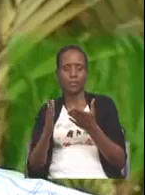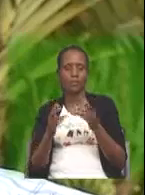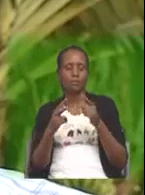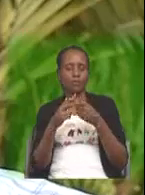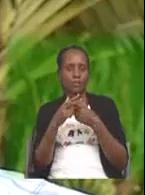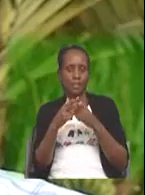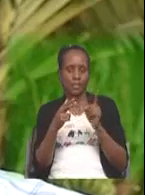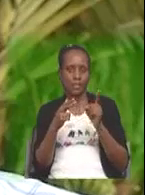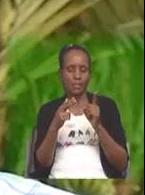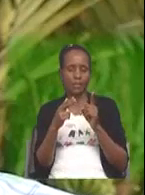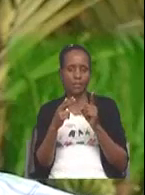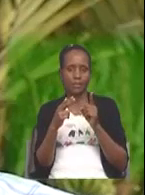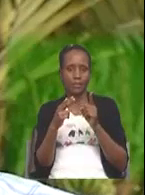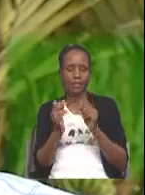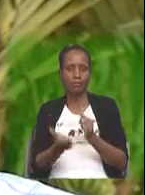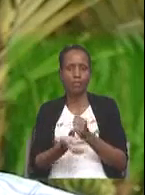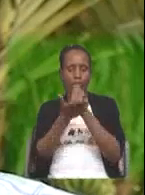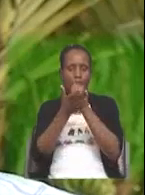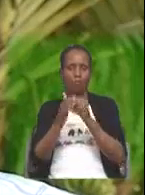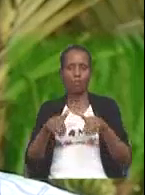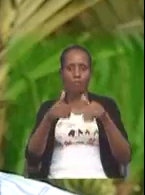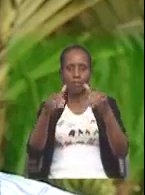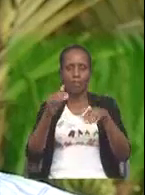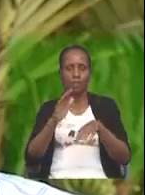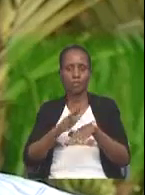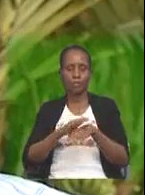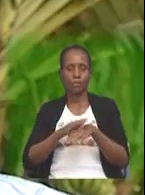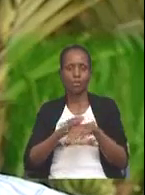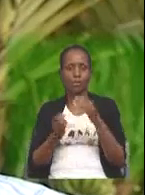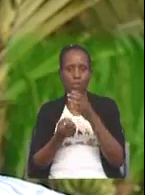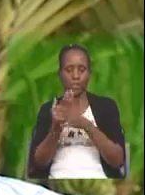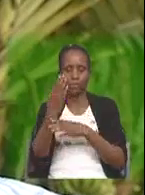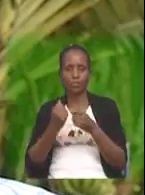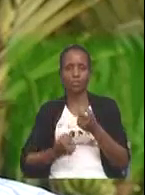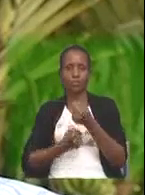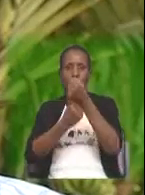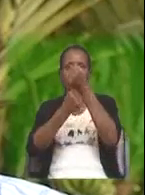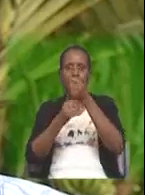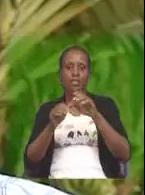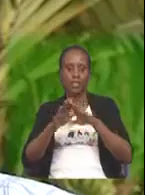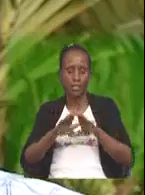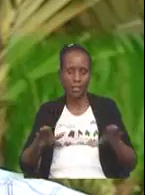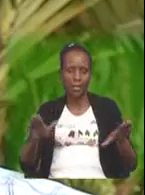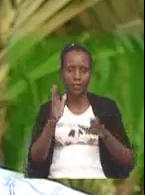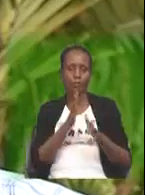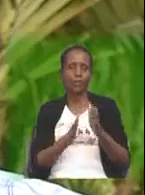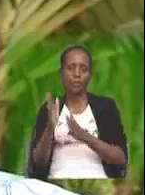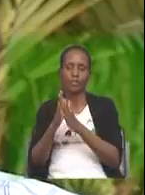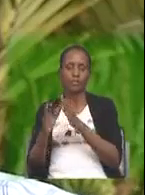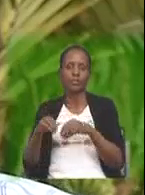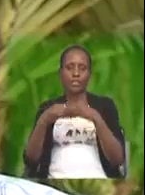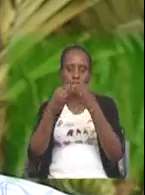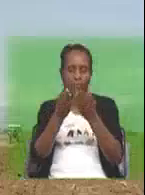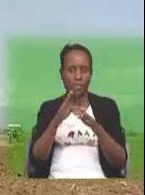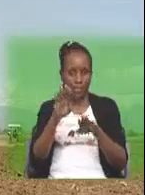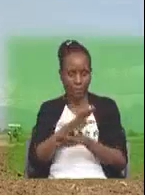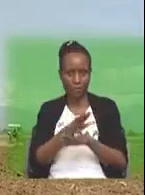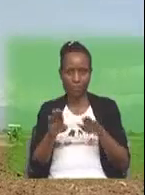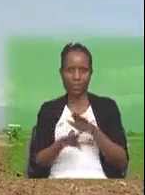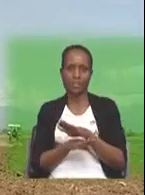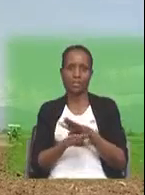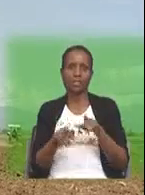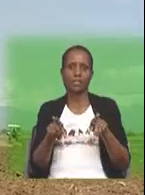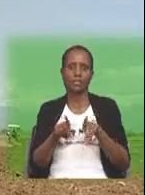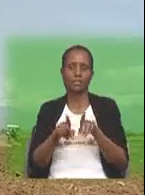we started assisting the farmers on production support in land preparation, provision of the inputs,